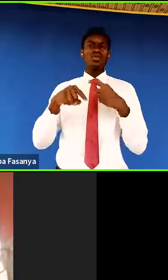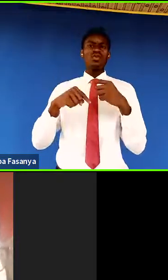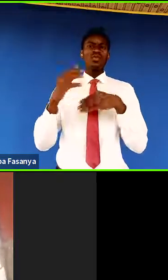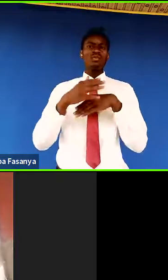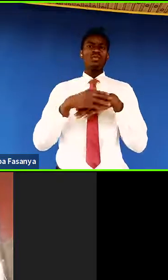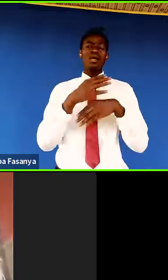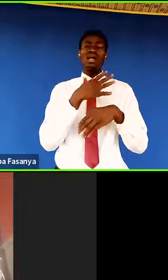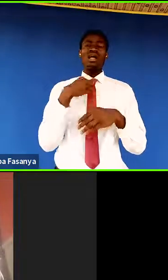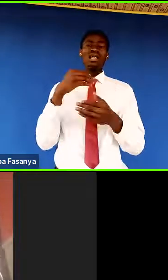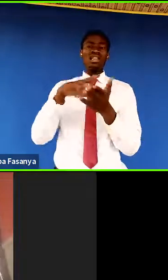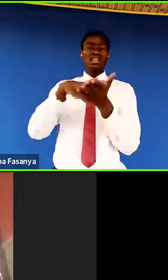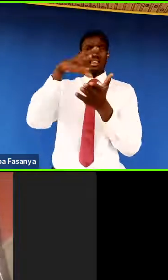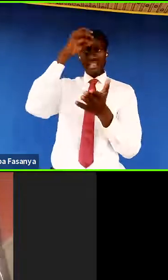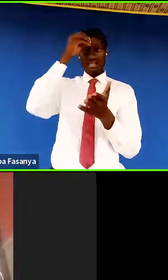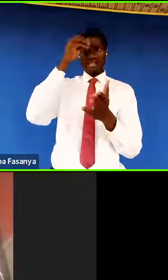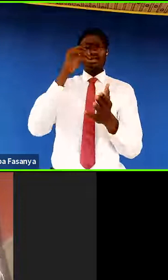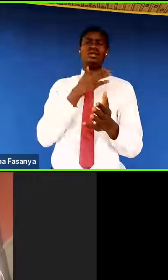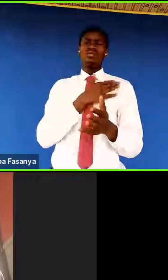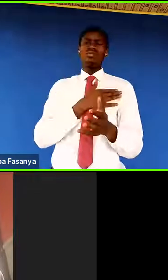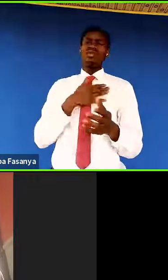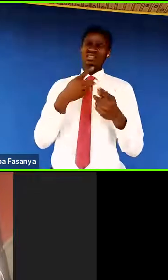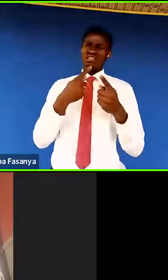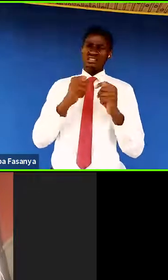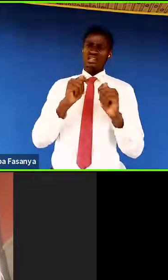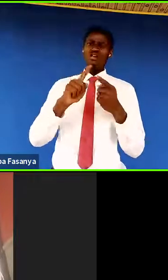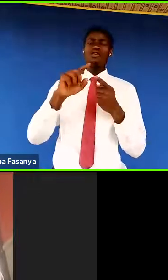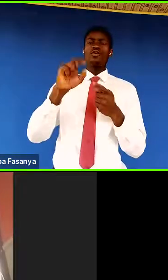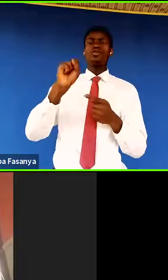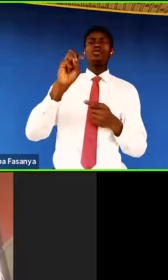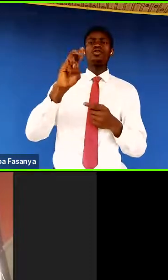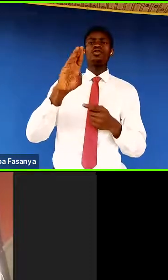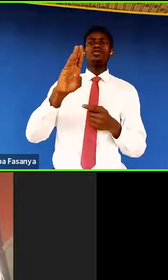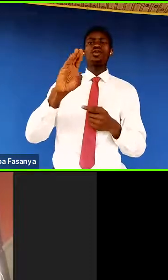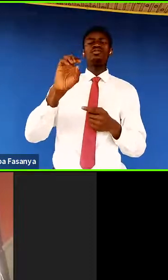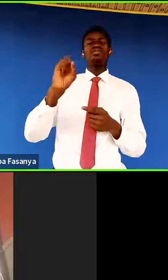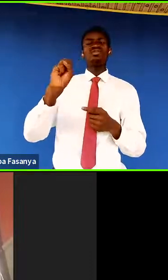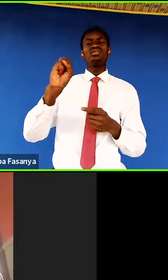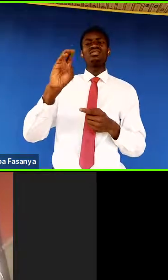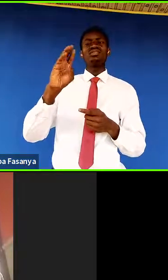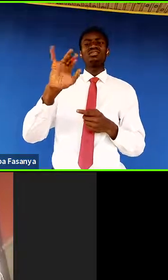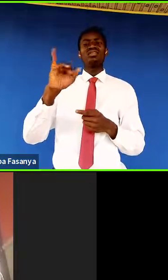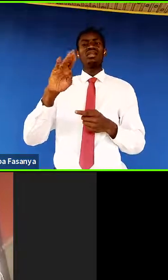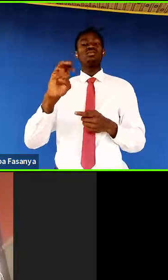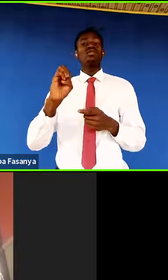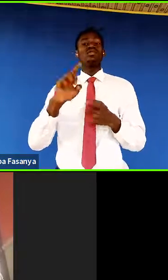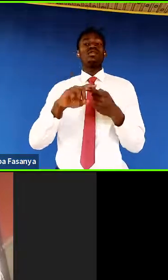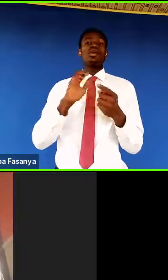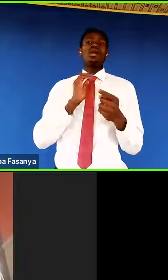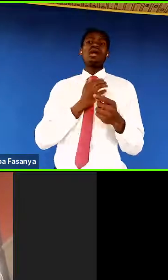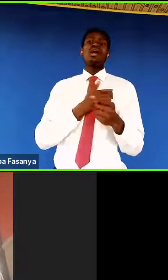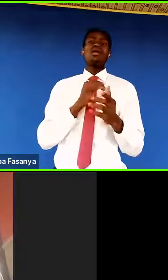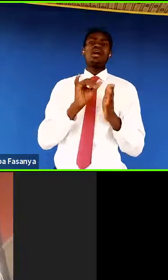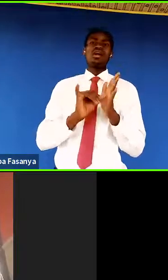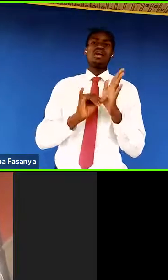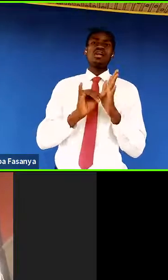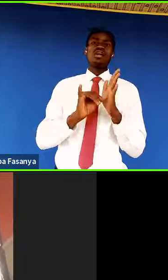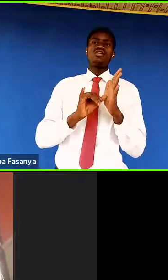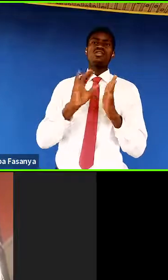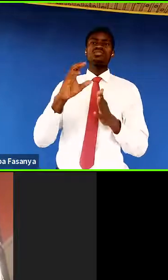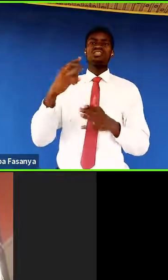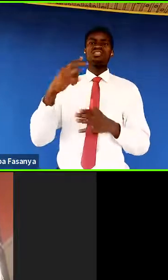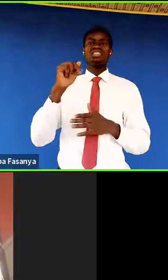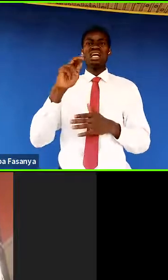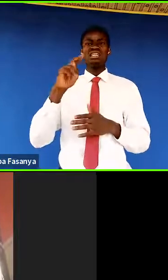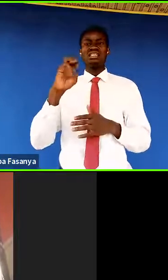to our YouTube channels, please subscribe to our YouTube channels. This is live. It's also going to be on our YouTube channel. You can still watch and share